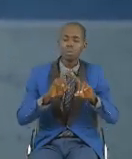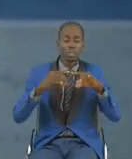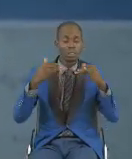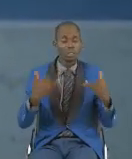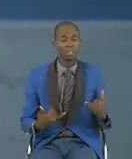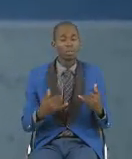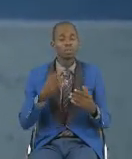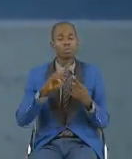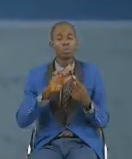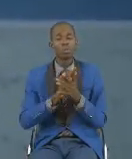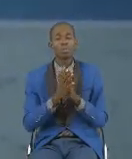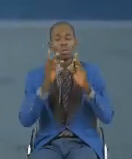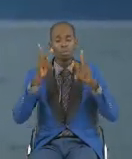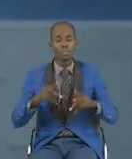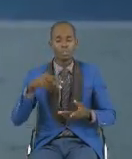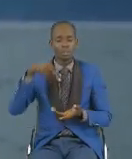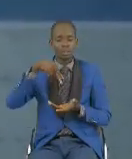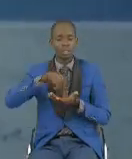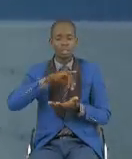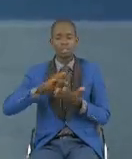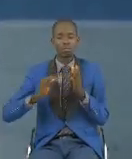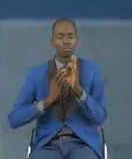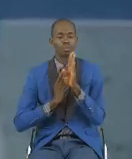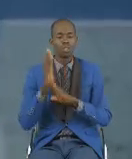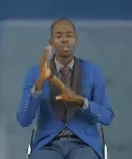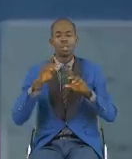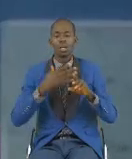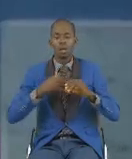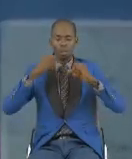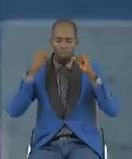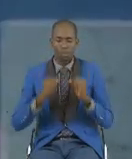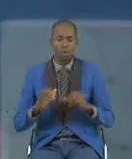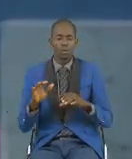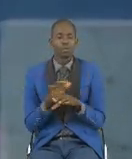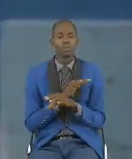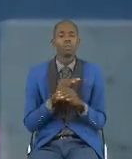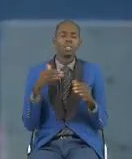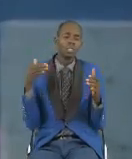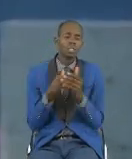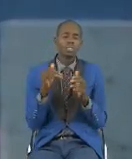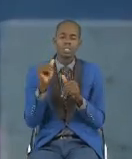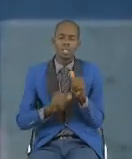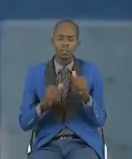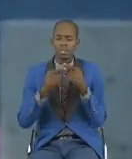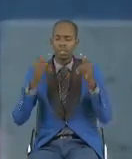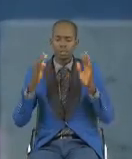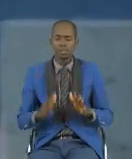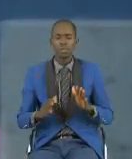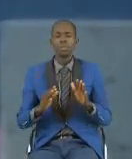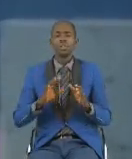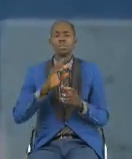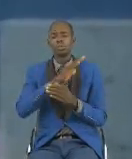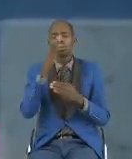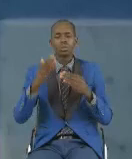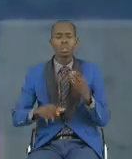straight and firm and powerful against every enemy. Conversion, total conversion